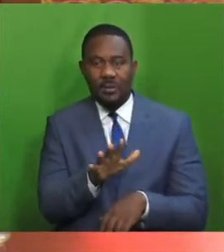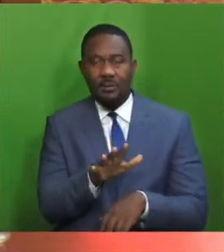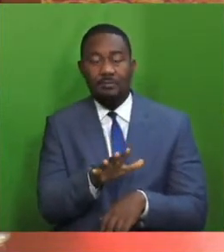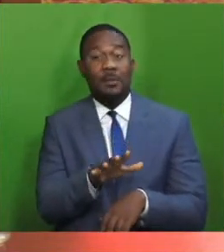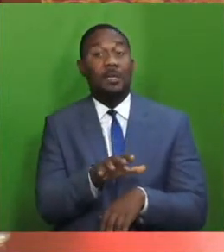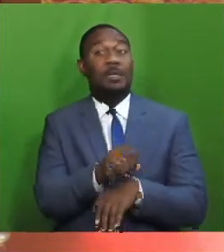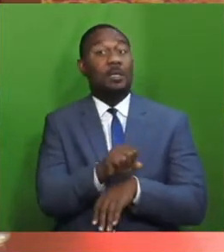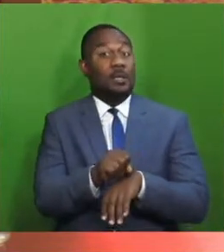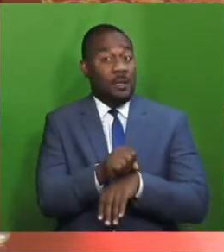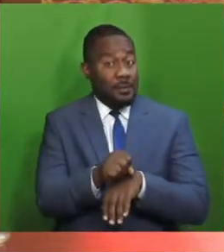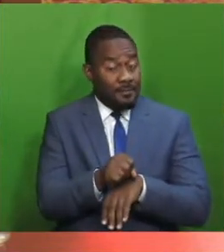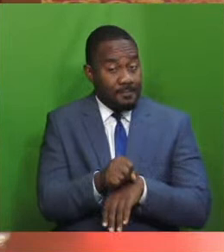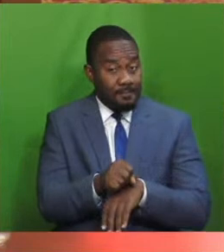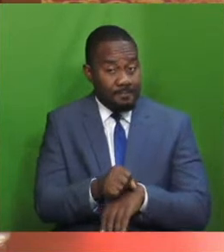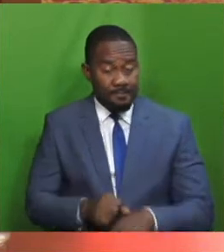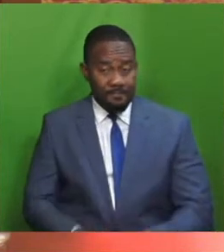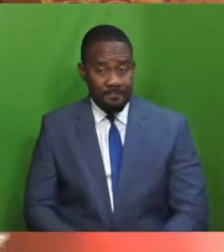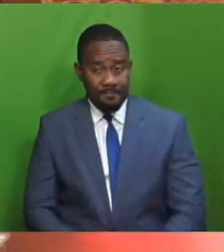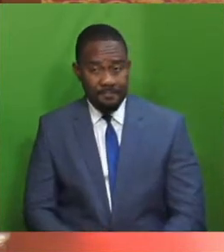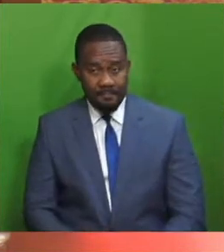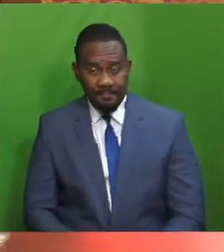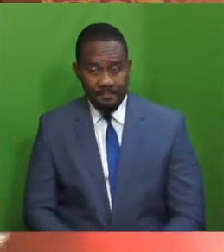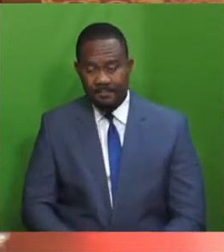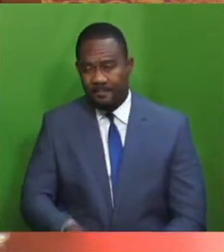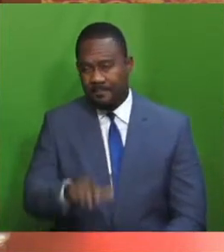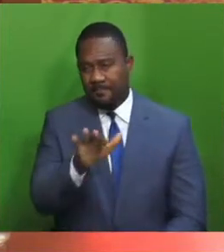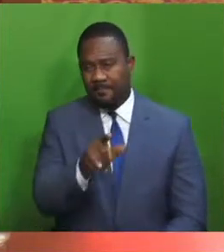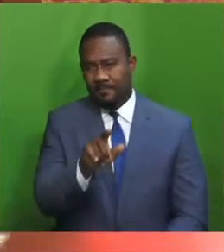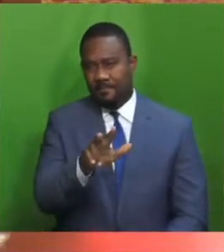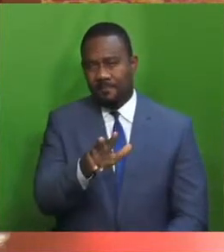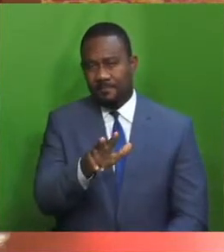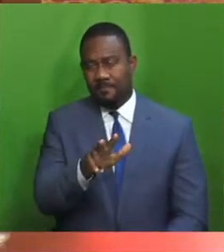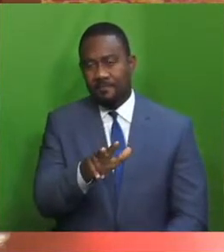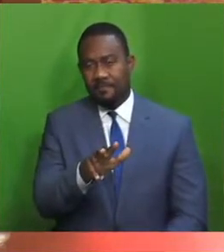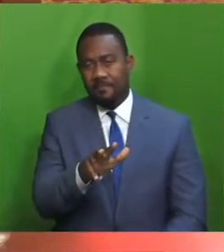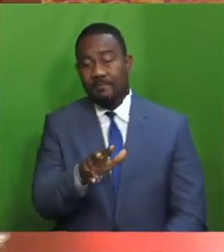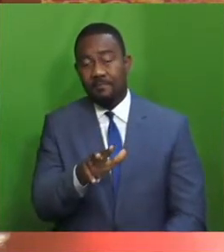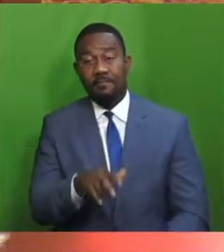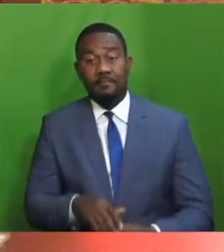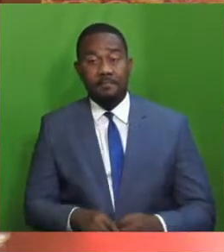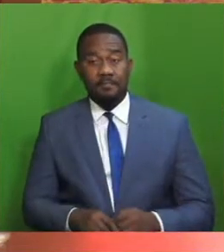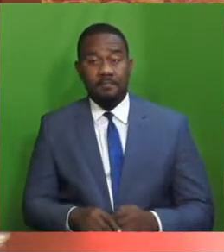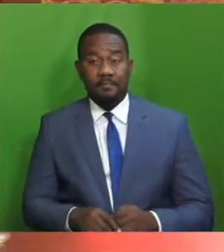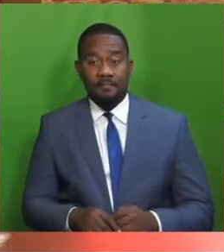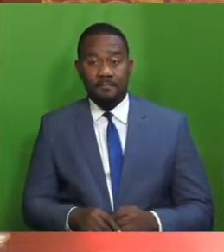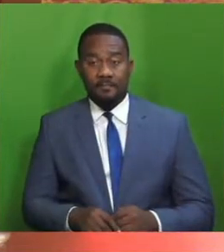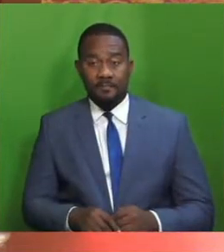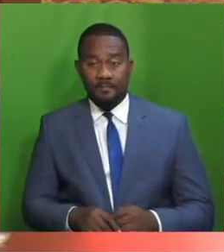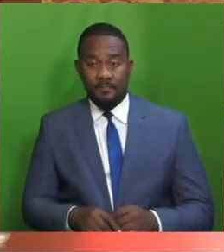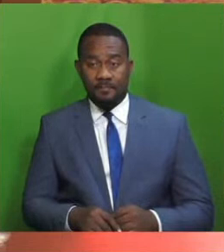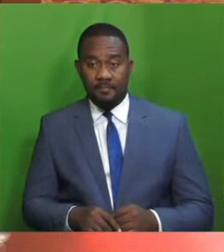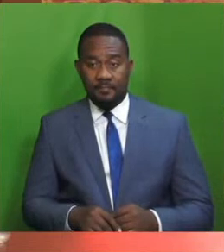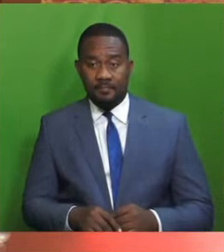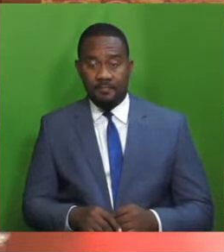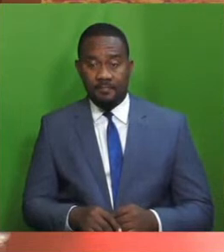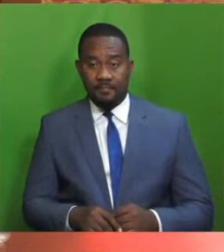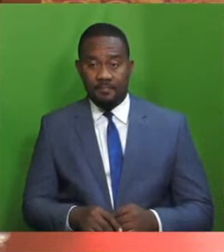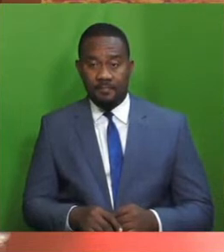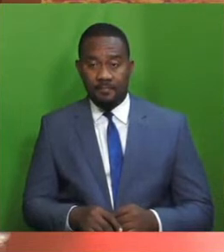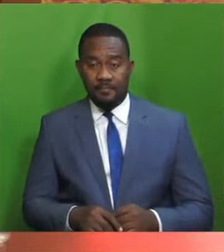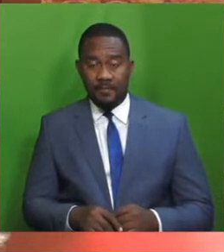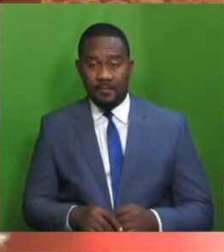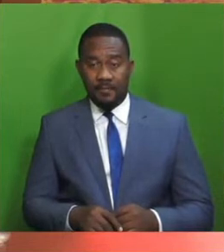grew by 5.3%, Guinea 5.6%, Burkina Faso 5.7%, Benin 6.9%,